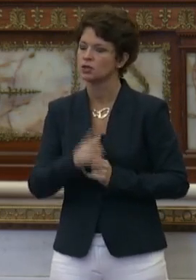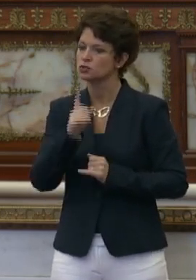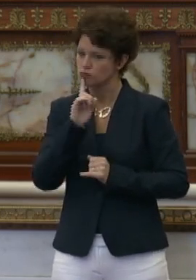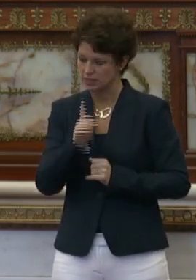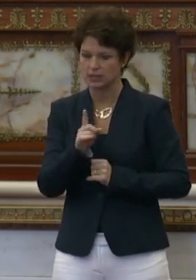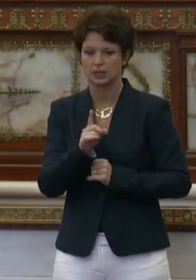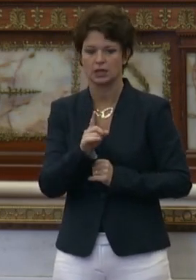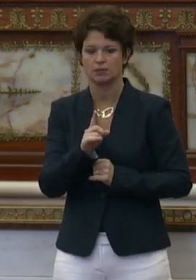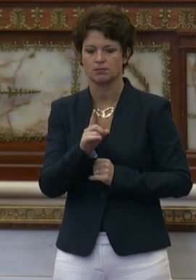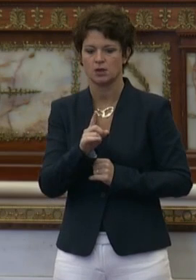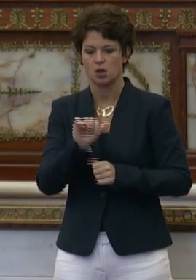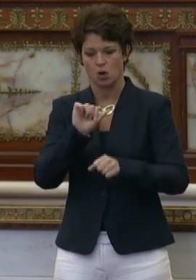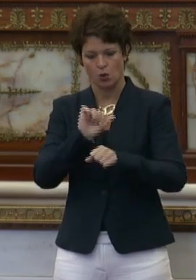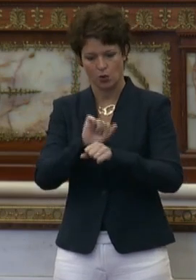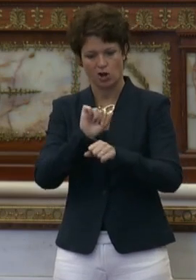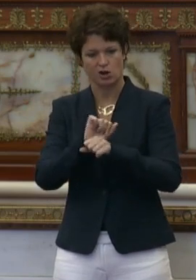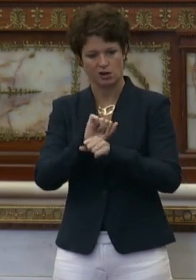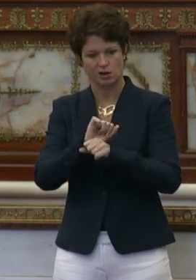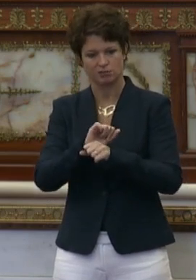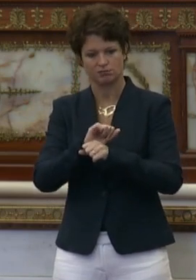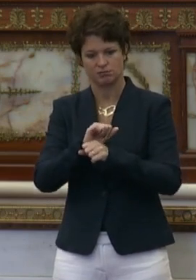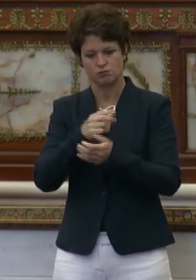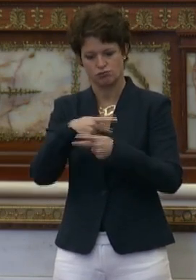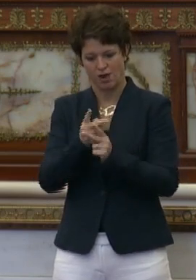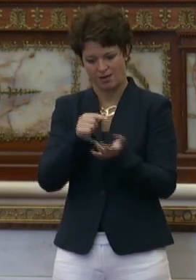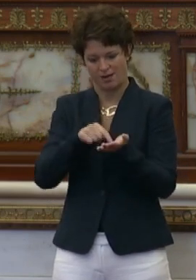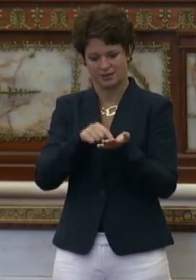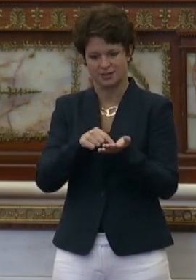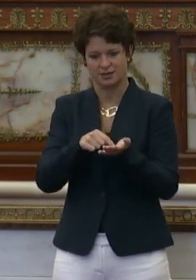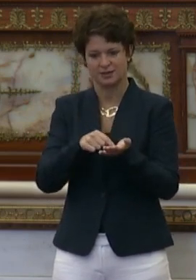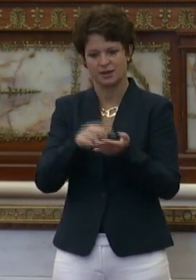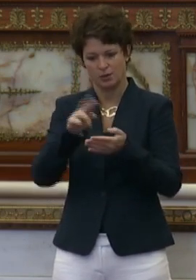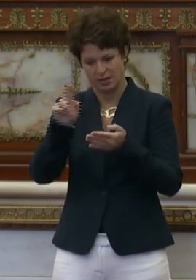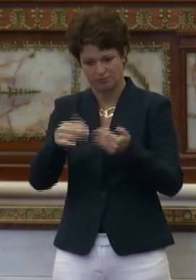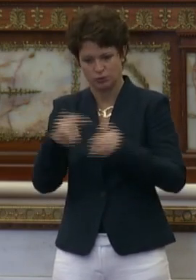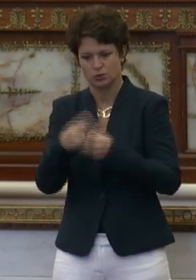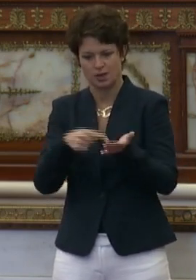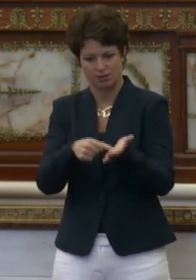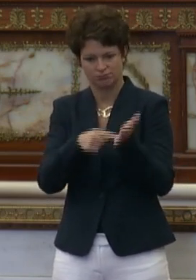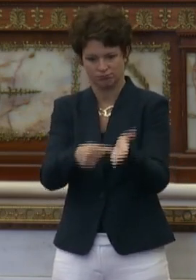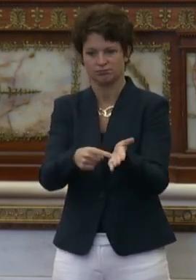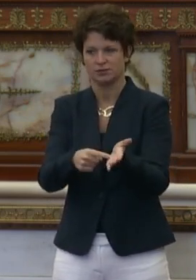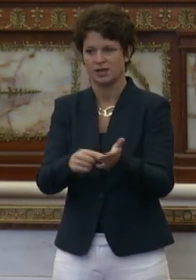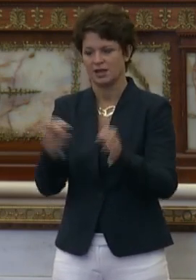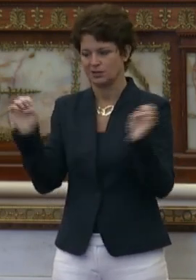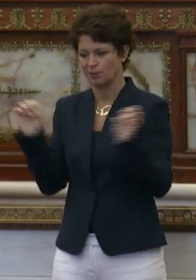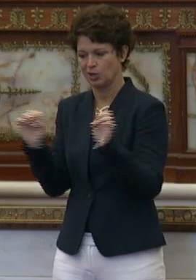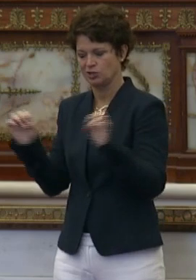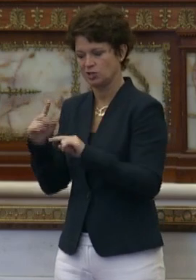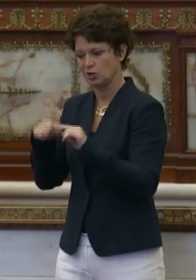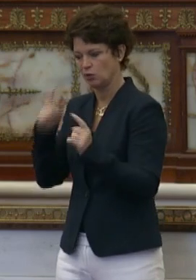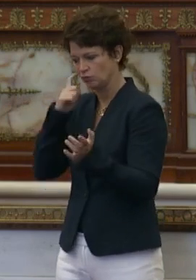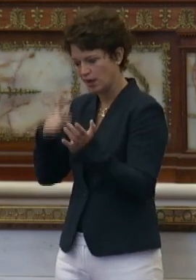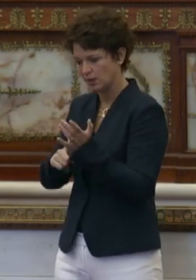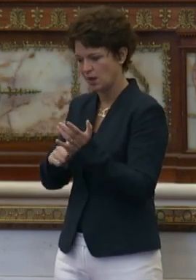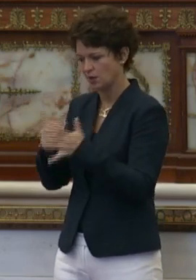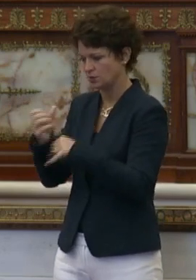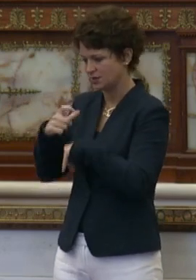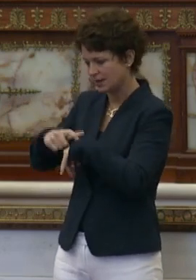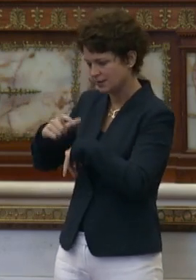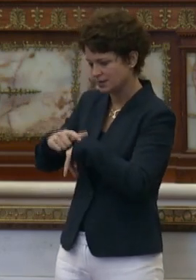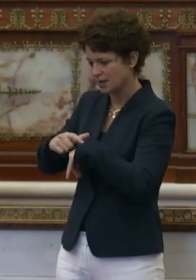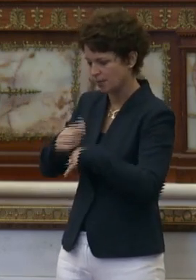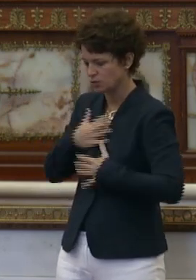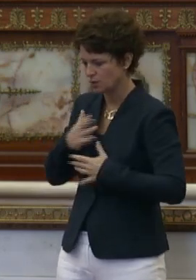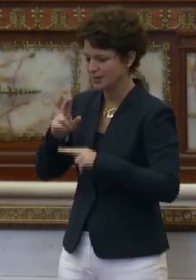work that we produced today. And I guess in an emergency, you don't know and don't recognize or take the time to